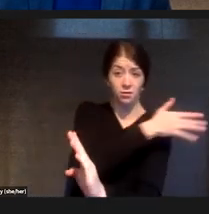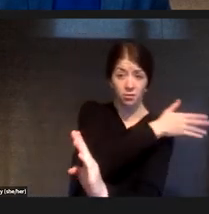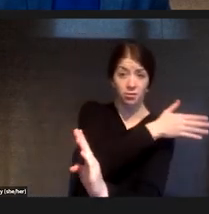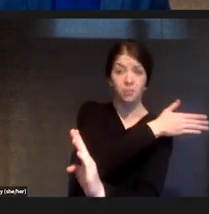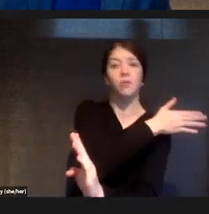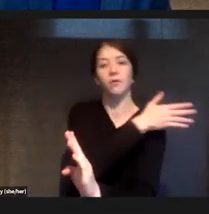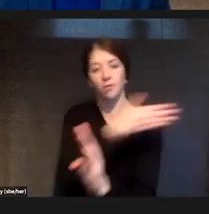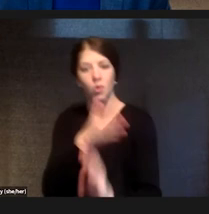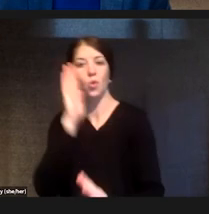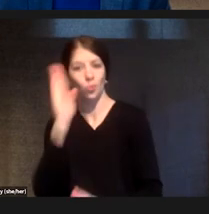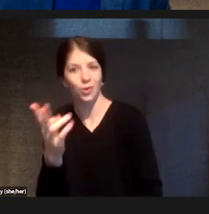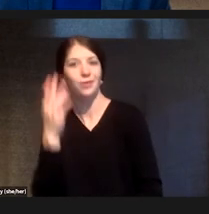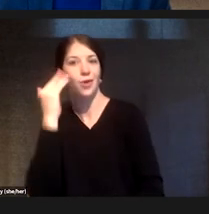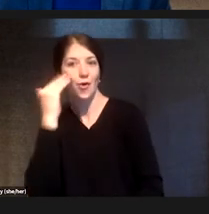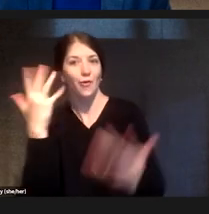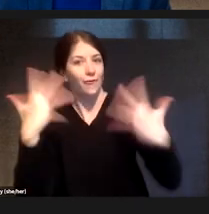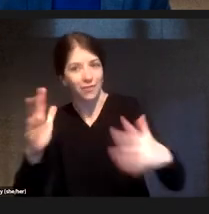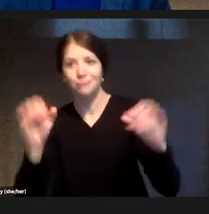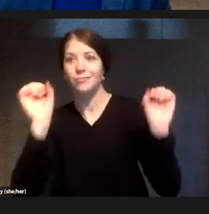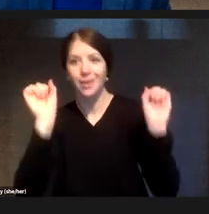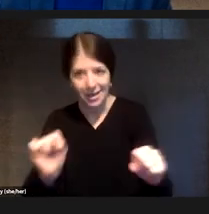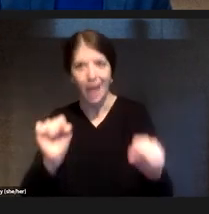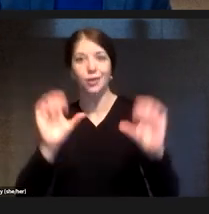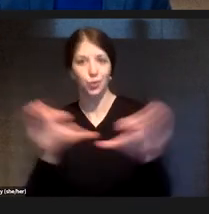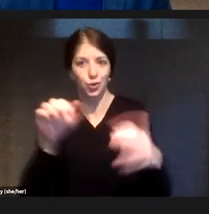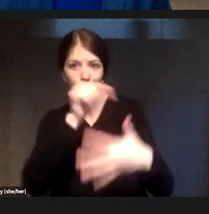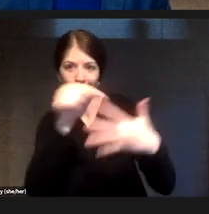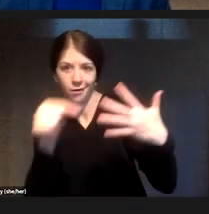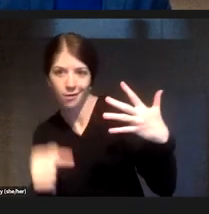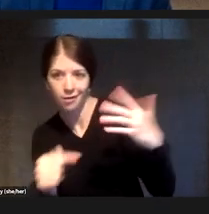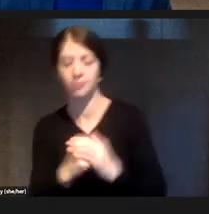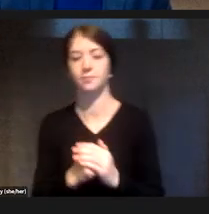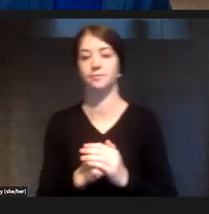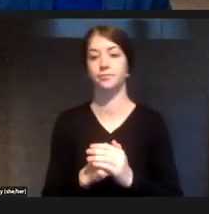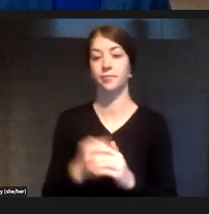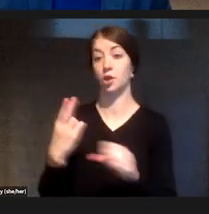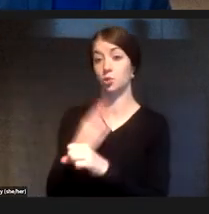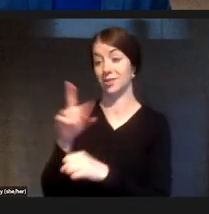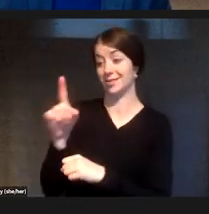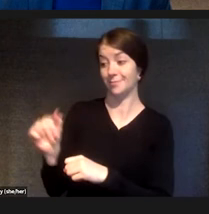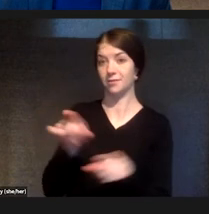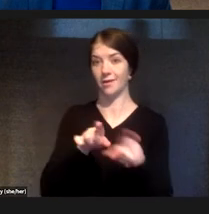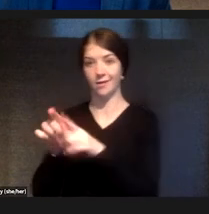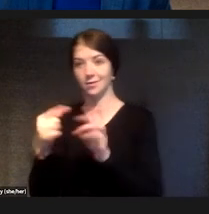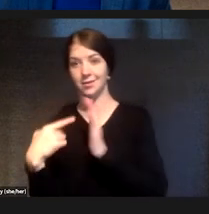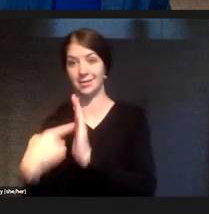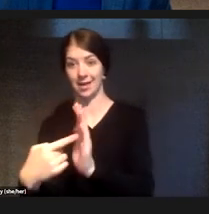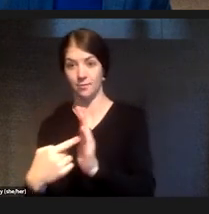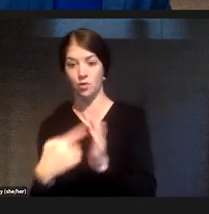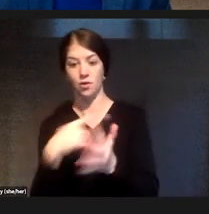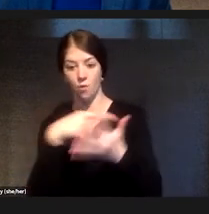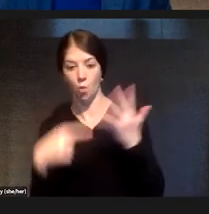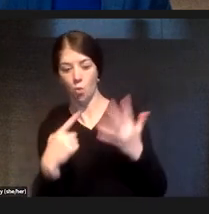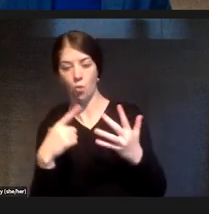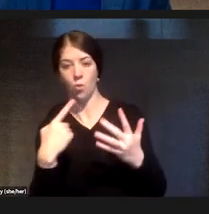have the ability to do these things. And so once again, using disability as that example of what it is that we can do and